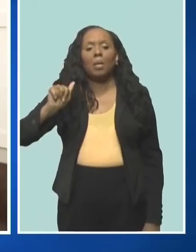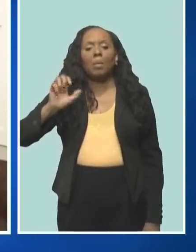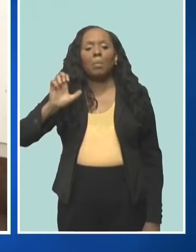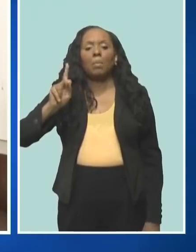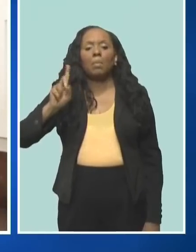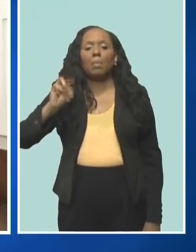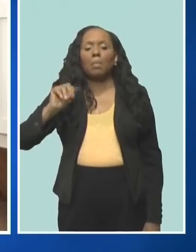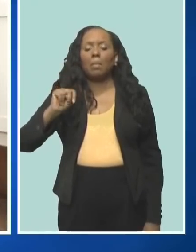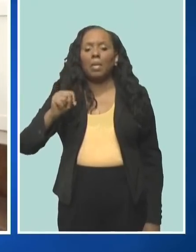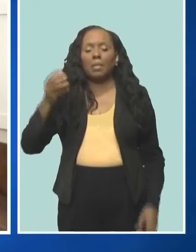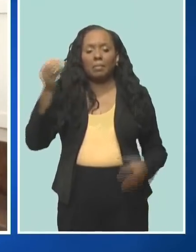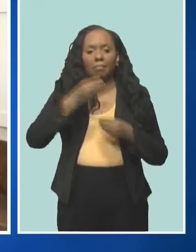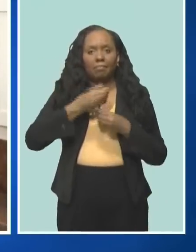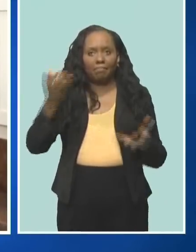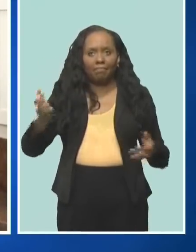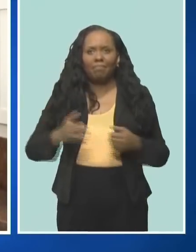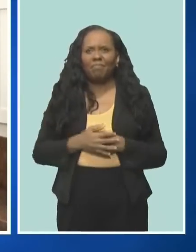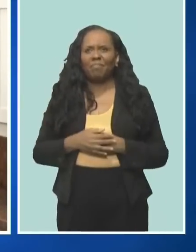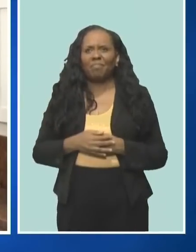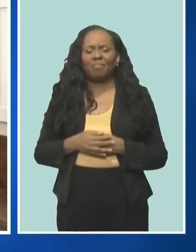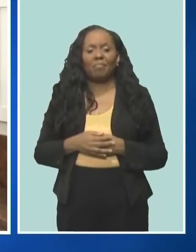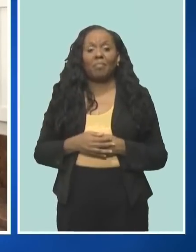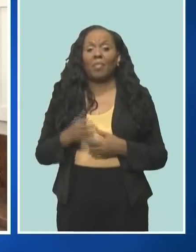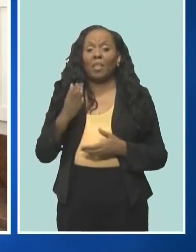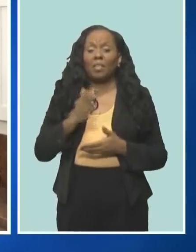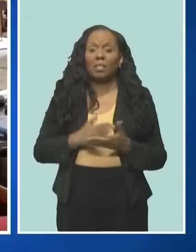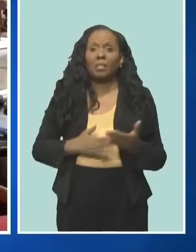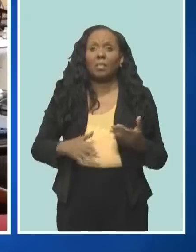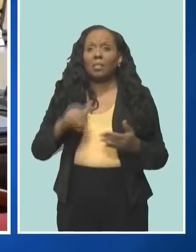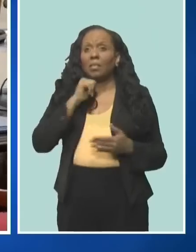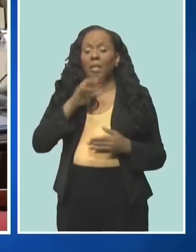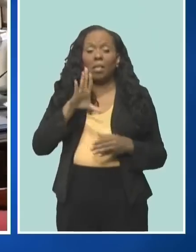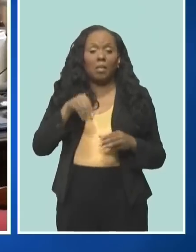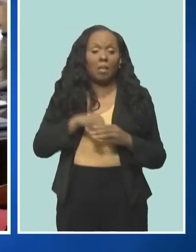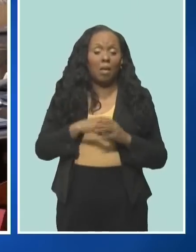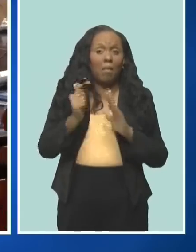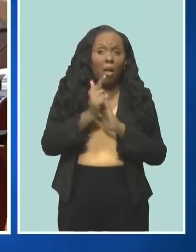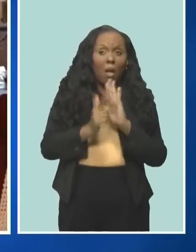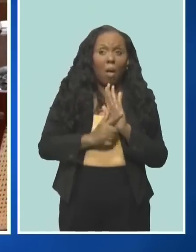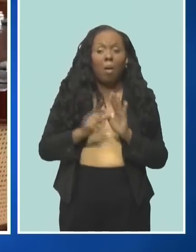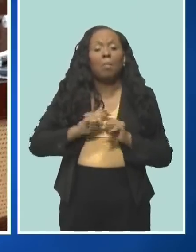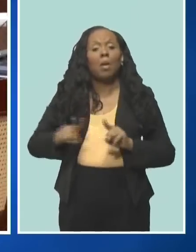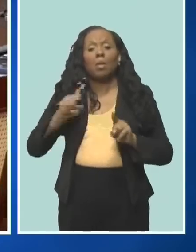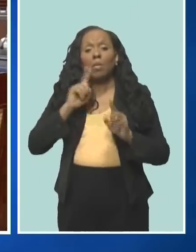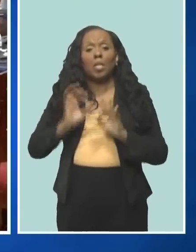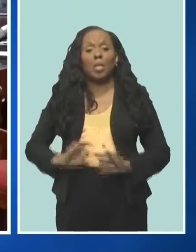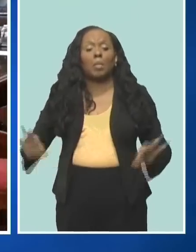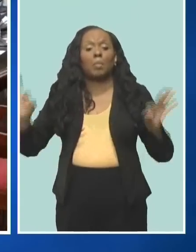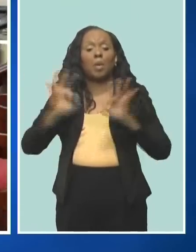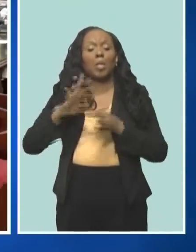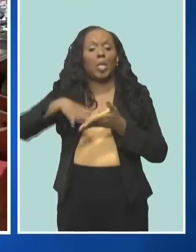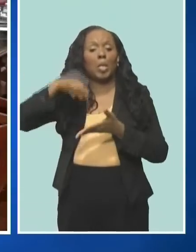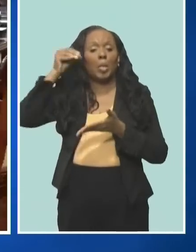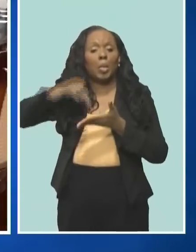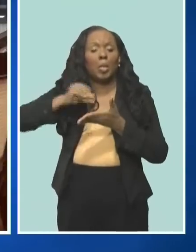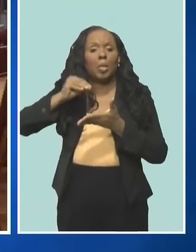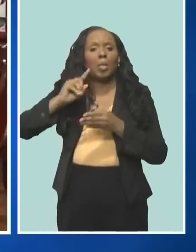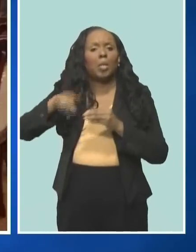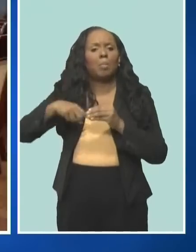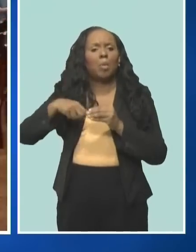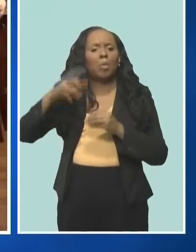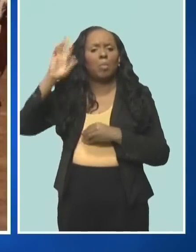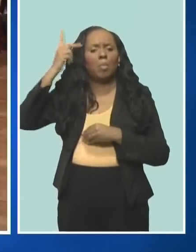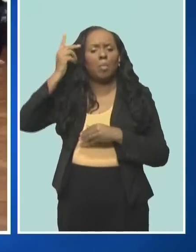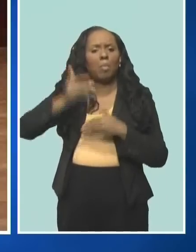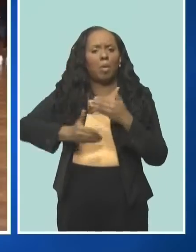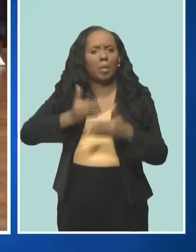youngsters, while some of them may not become involved in lawmaking, it's important to know how the process works. The